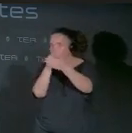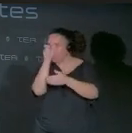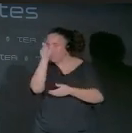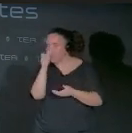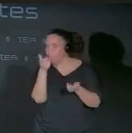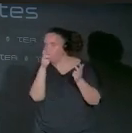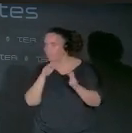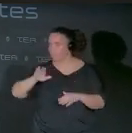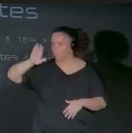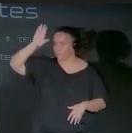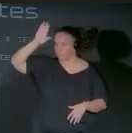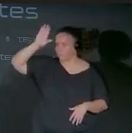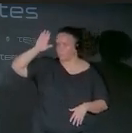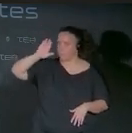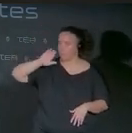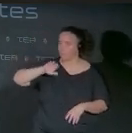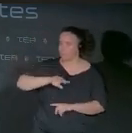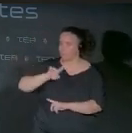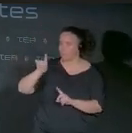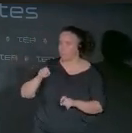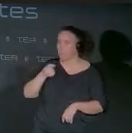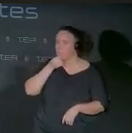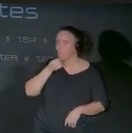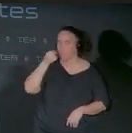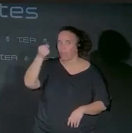Could we get a mic? Yeah.